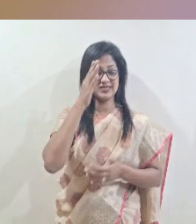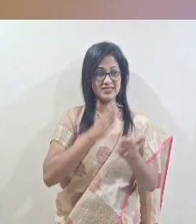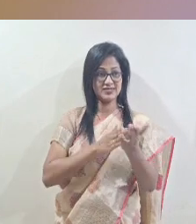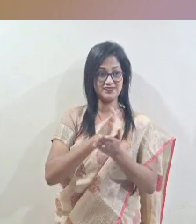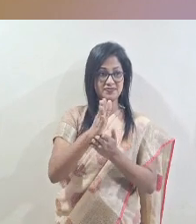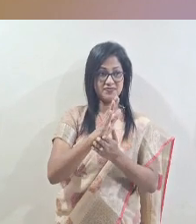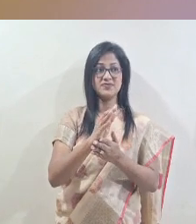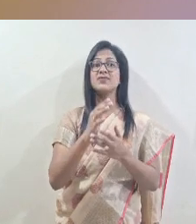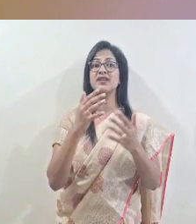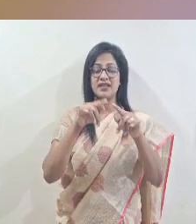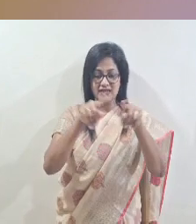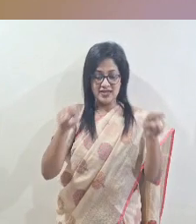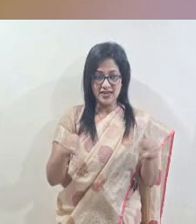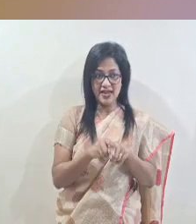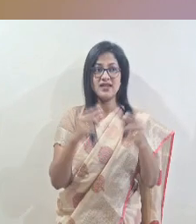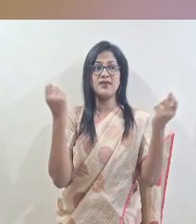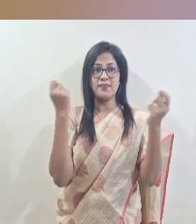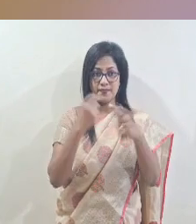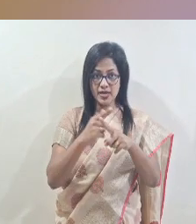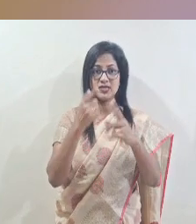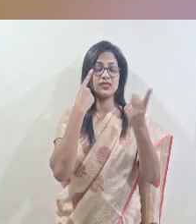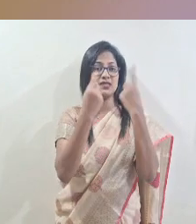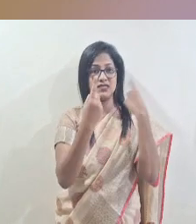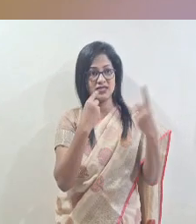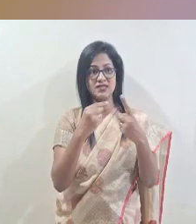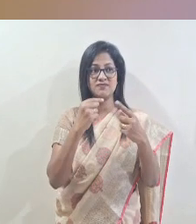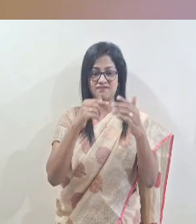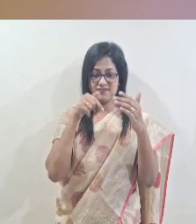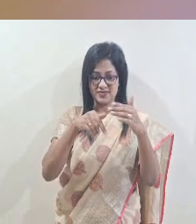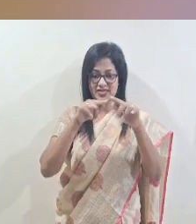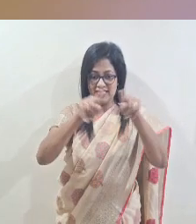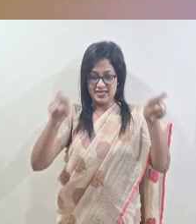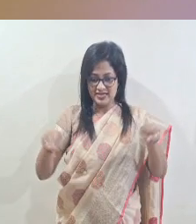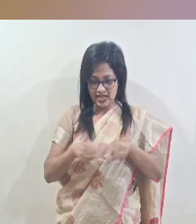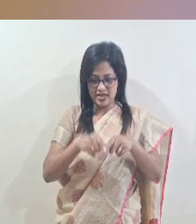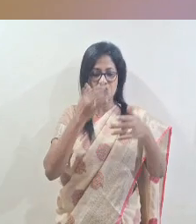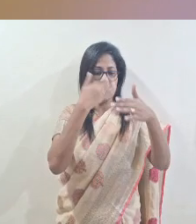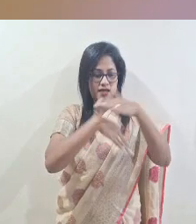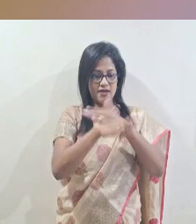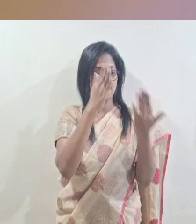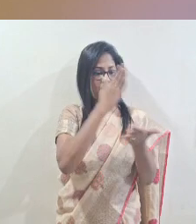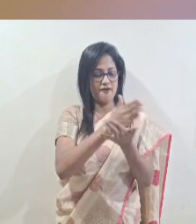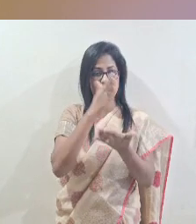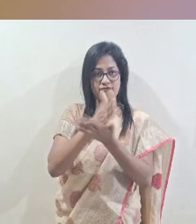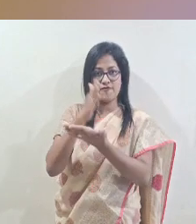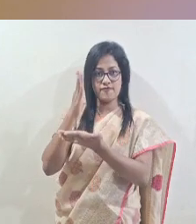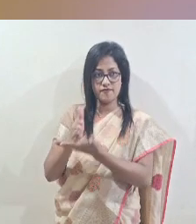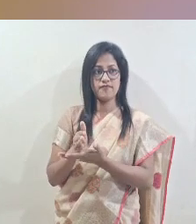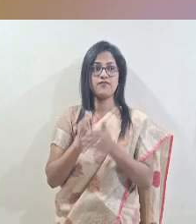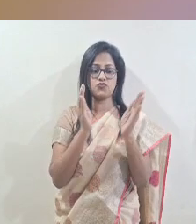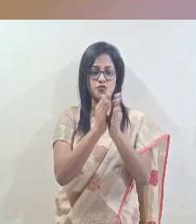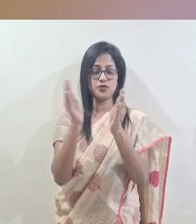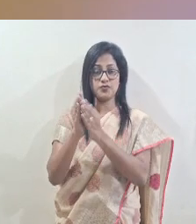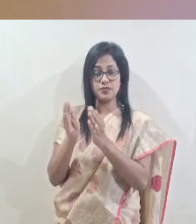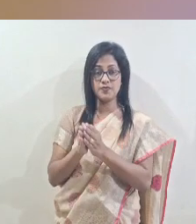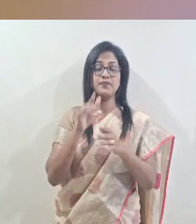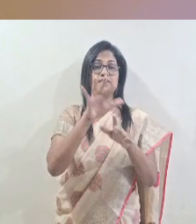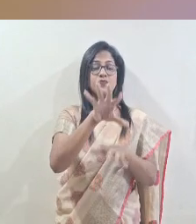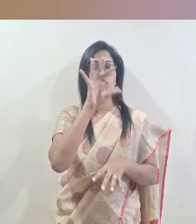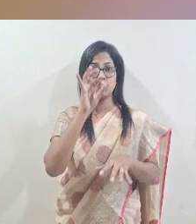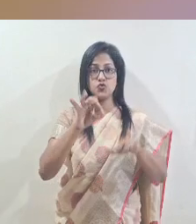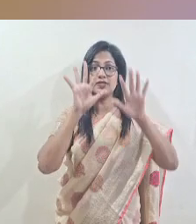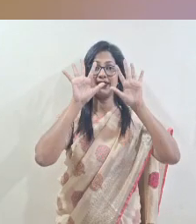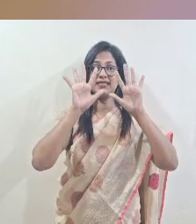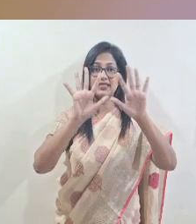is land suitability analysis. We are going to break down this land into small suitable land parcels. For that, we selected